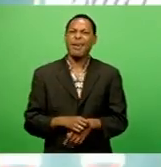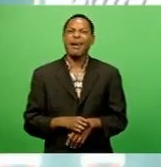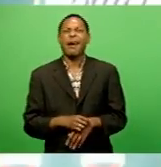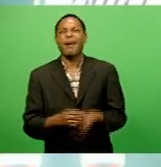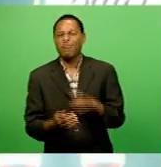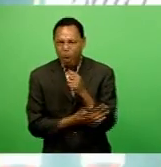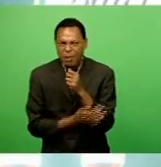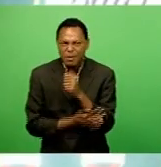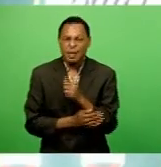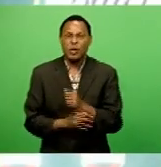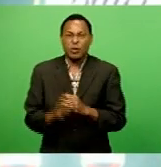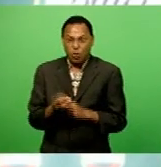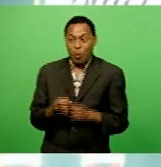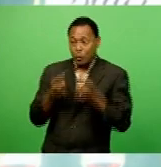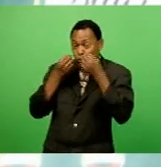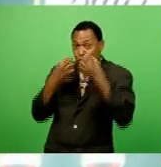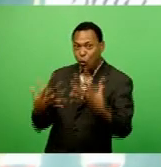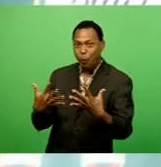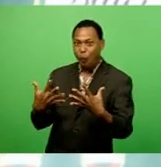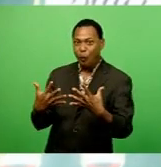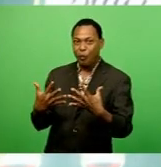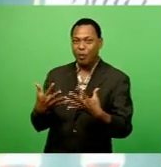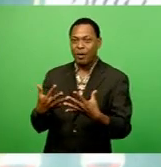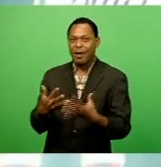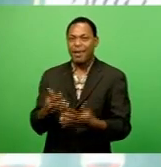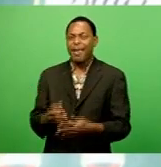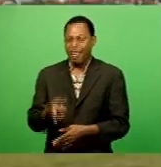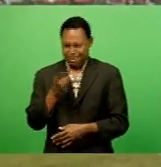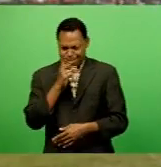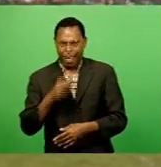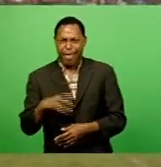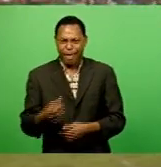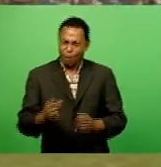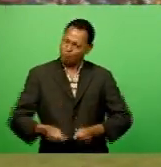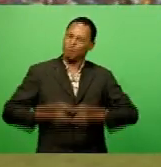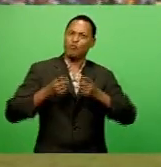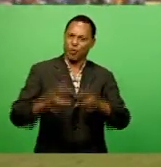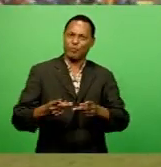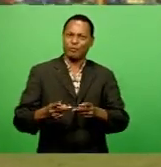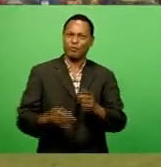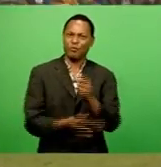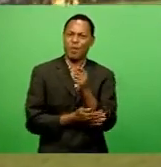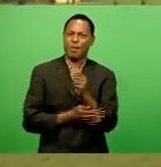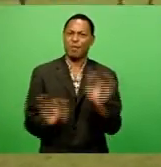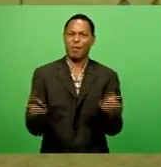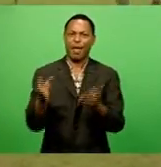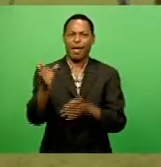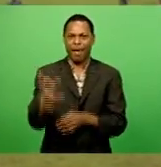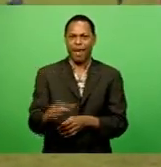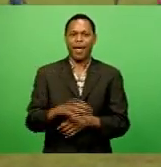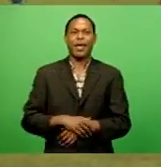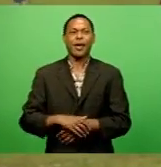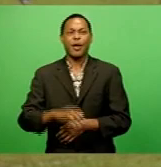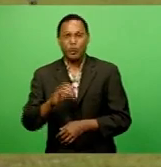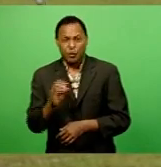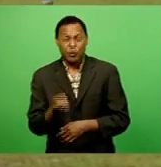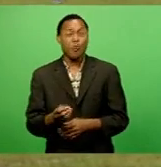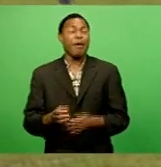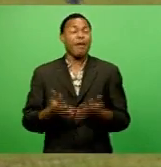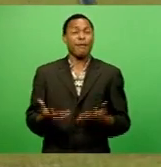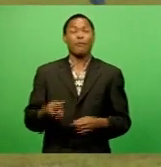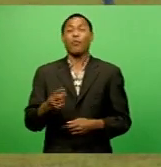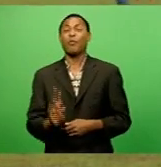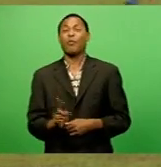talent and show them that we can produce good rugby players too. The side is pulled with Police Blue, Wandingi Salvo